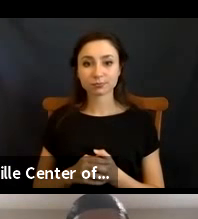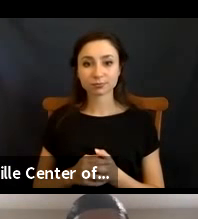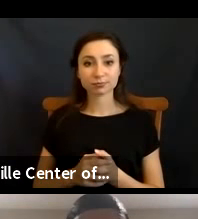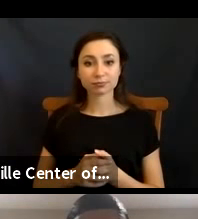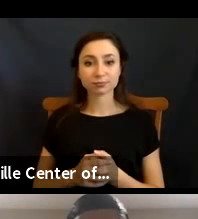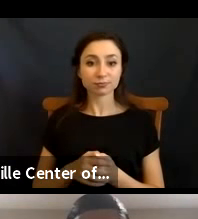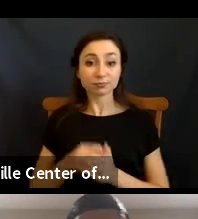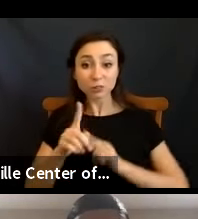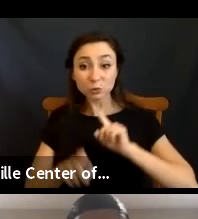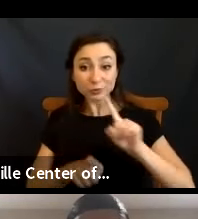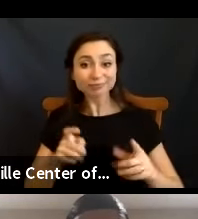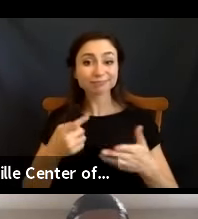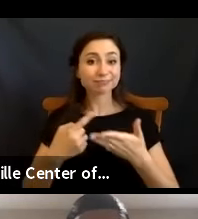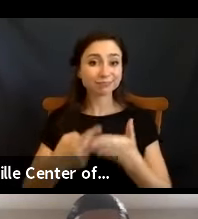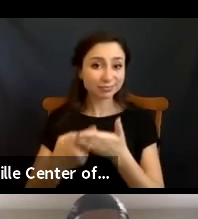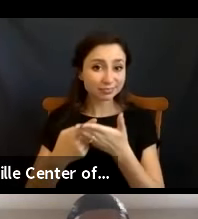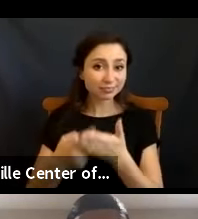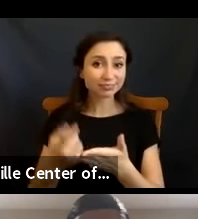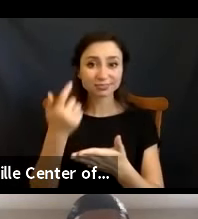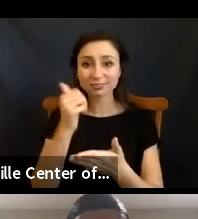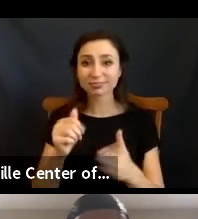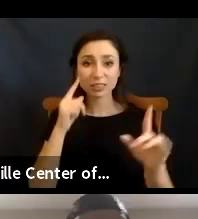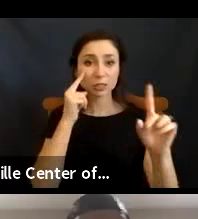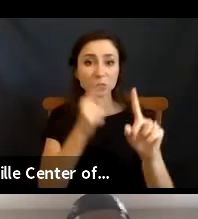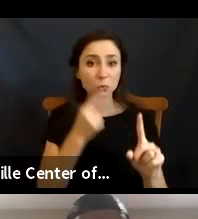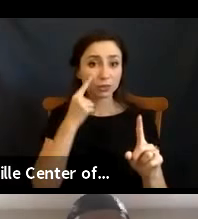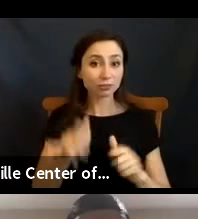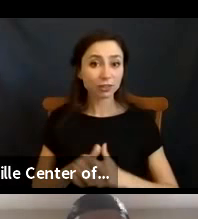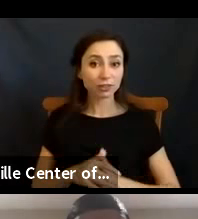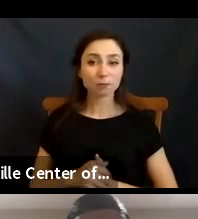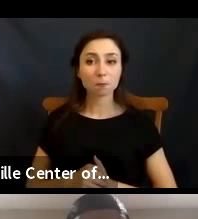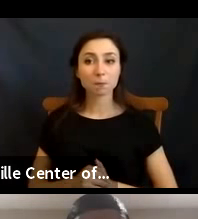Questions, discussion, any points on that?